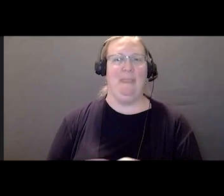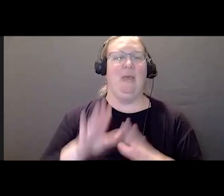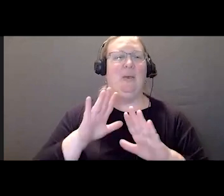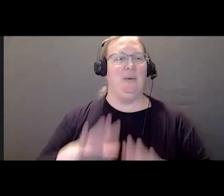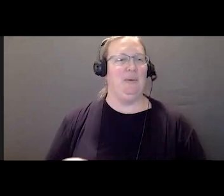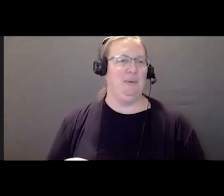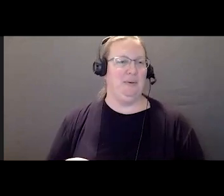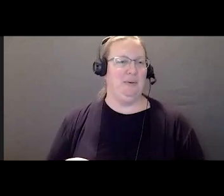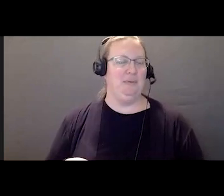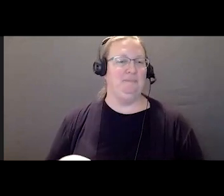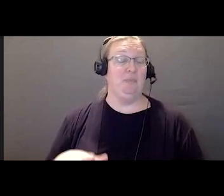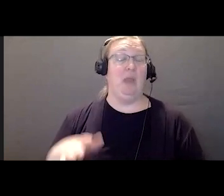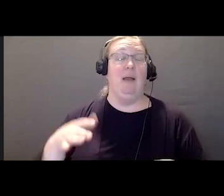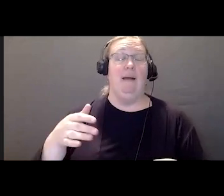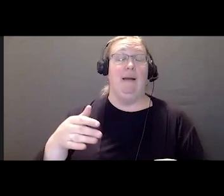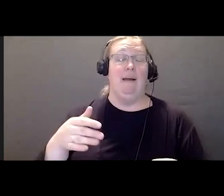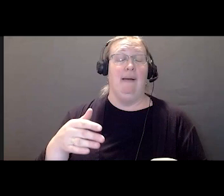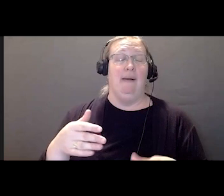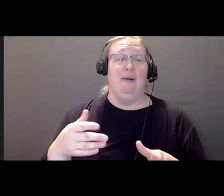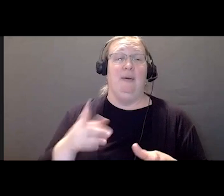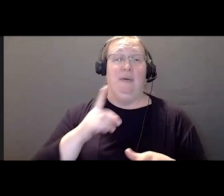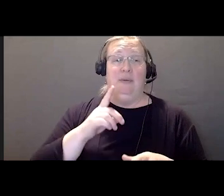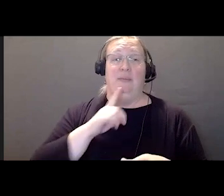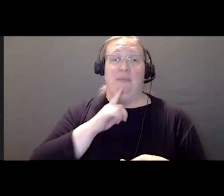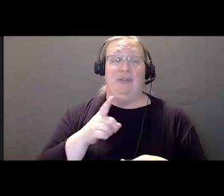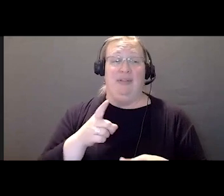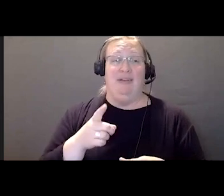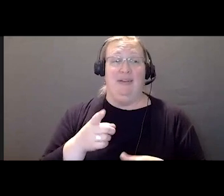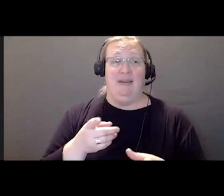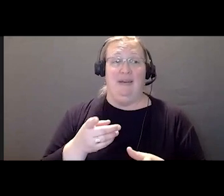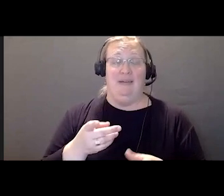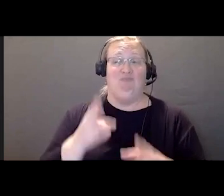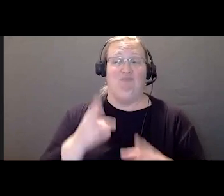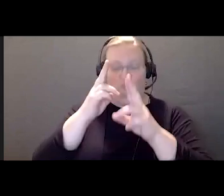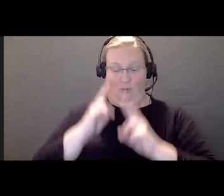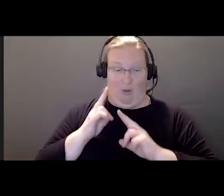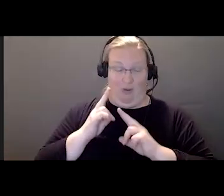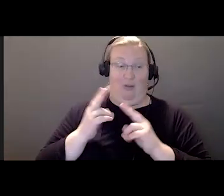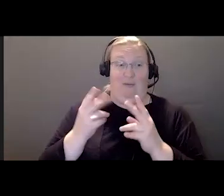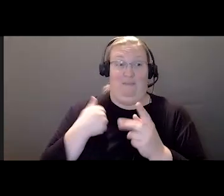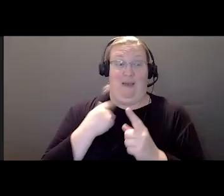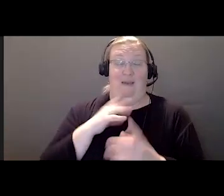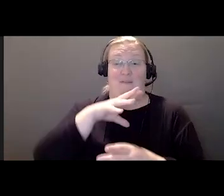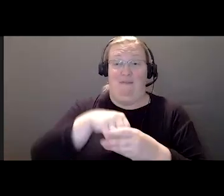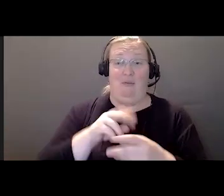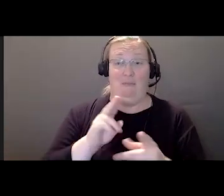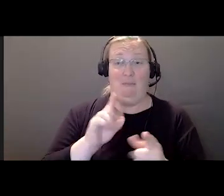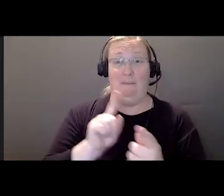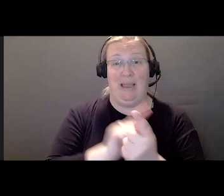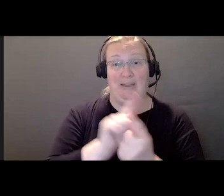I had the privilege to do a mentorability experience. This one-day opportunity